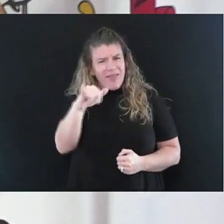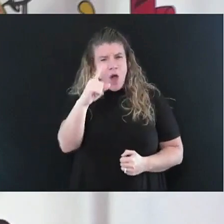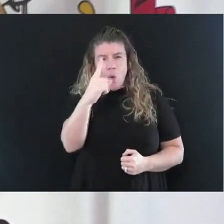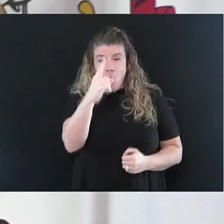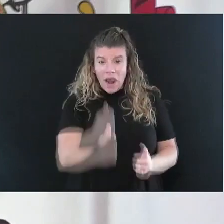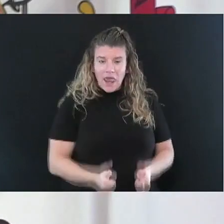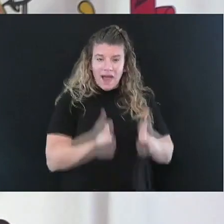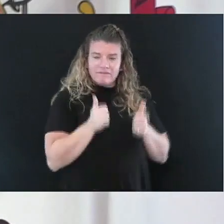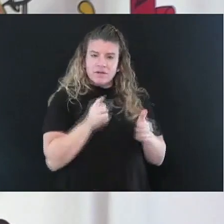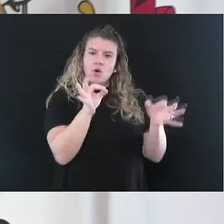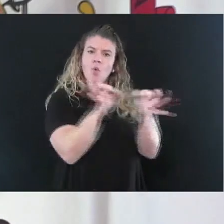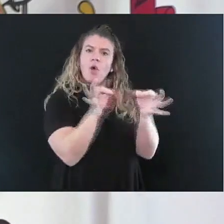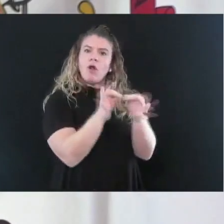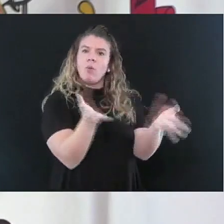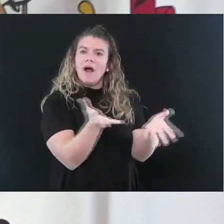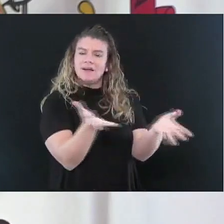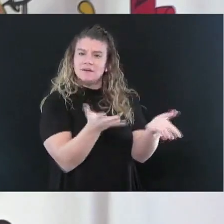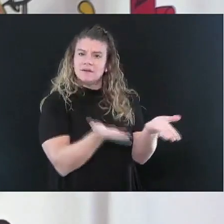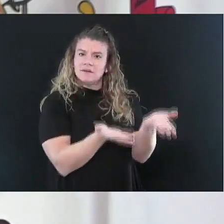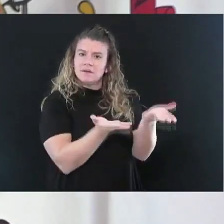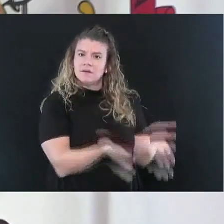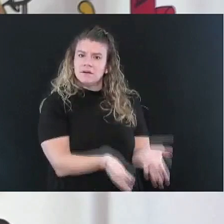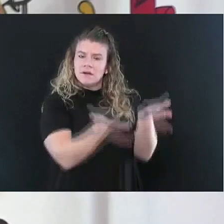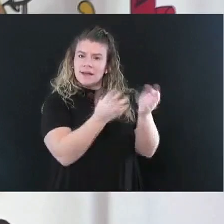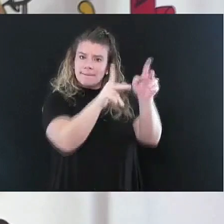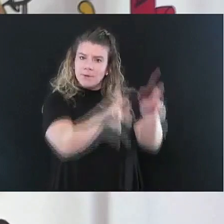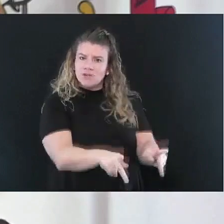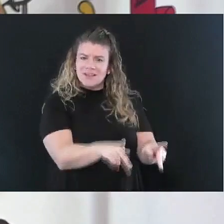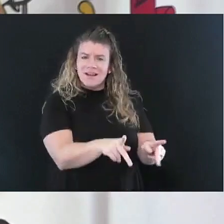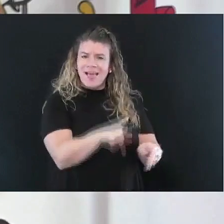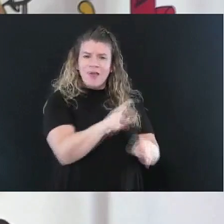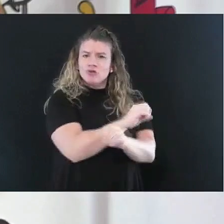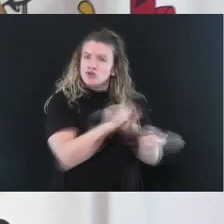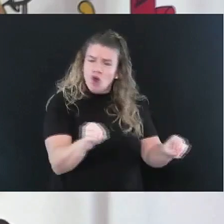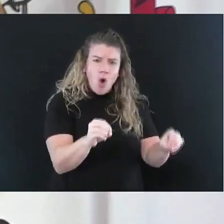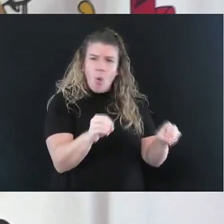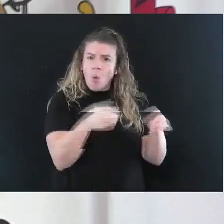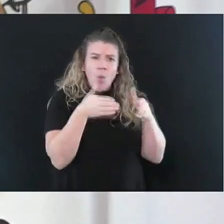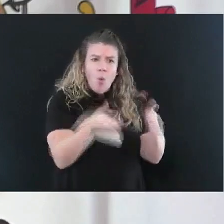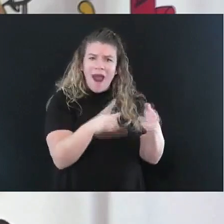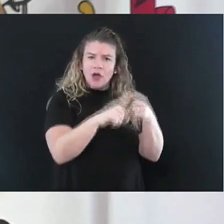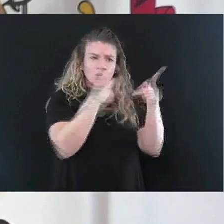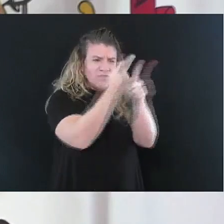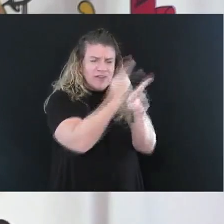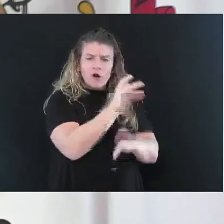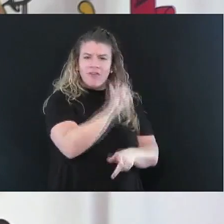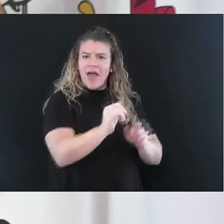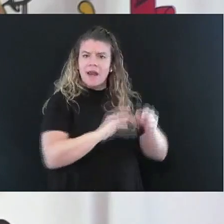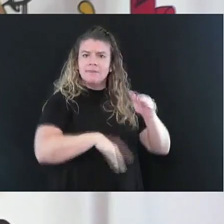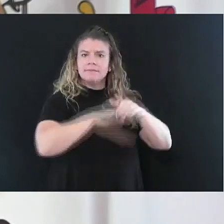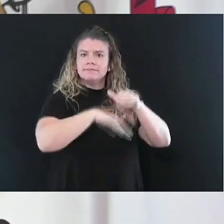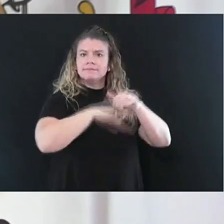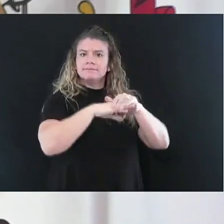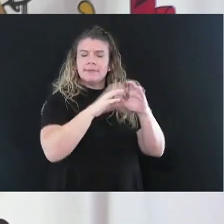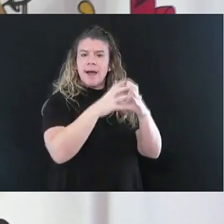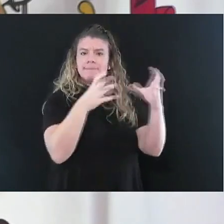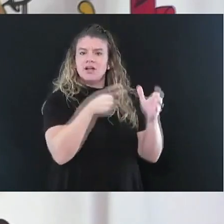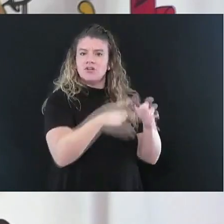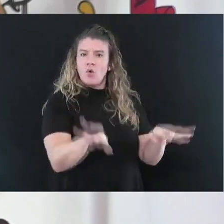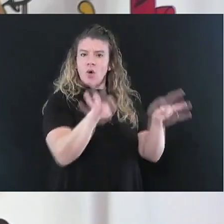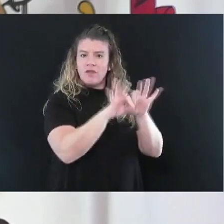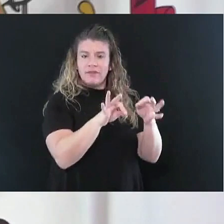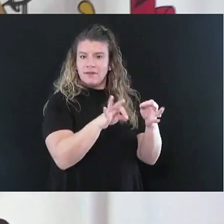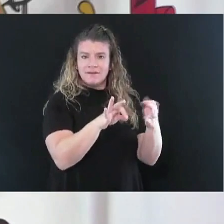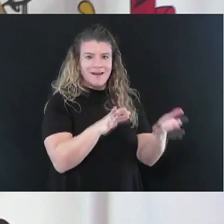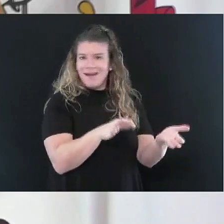You know, you can't describe that, and neither can I. And so please, we've